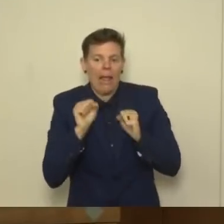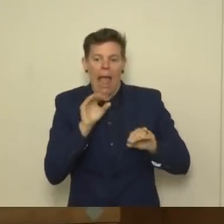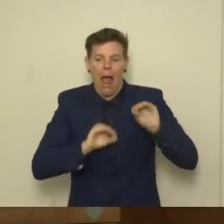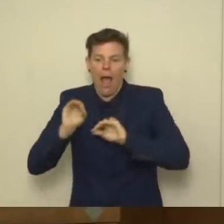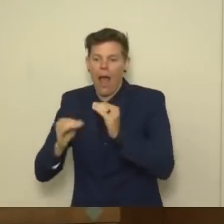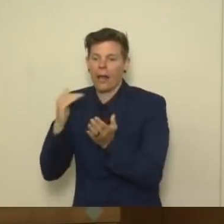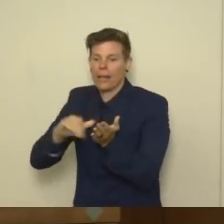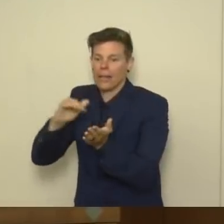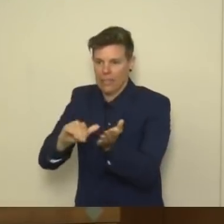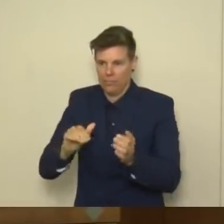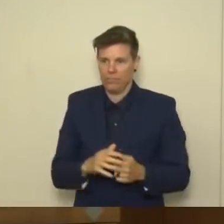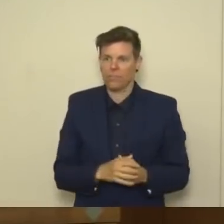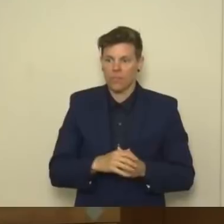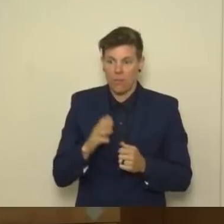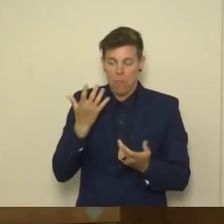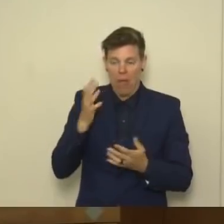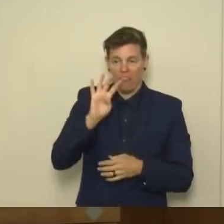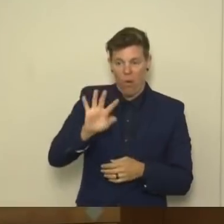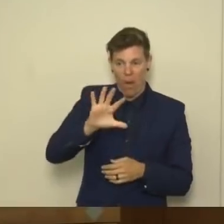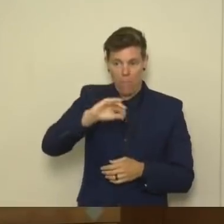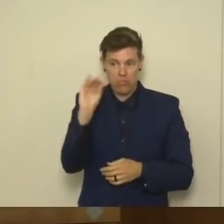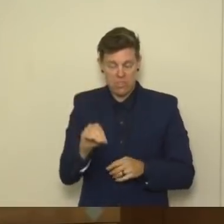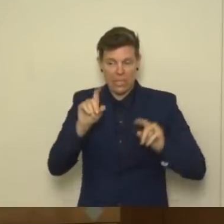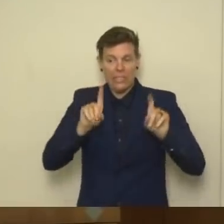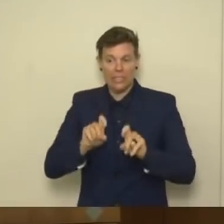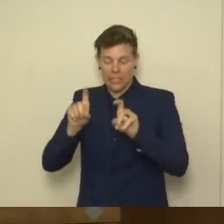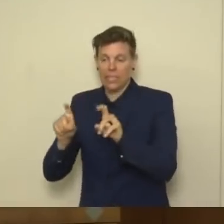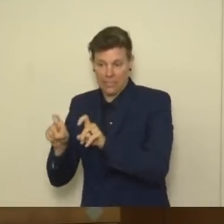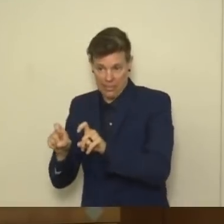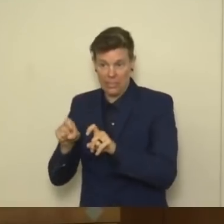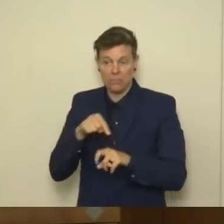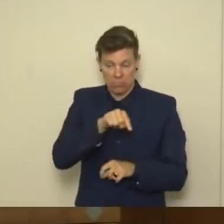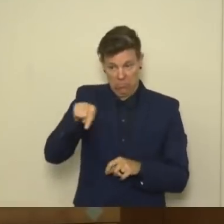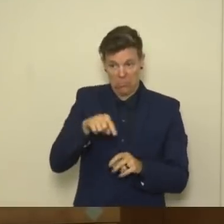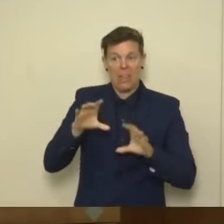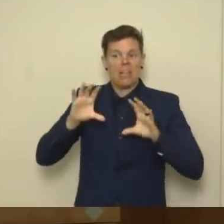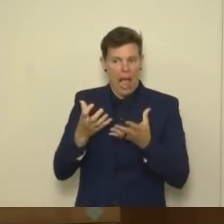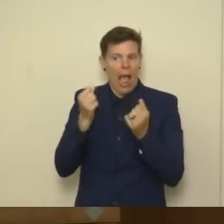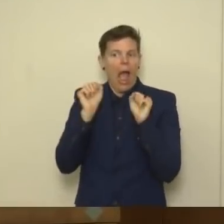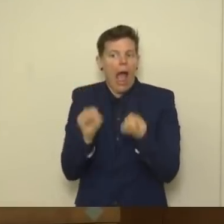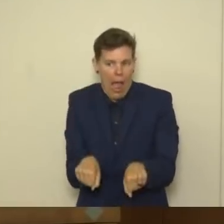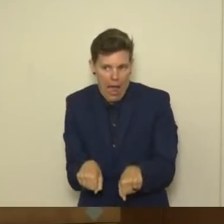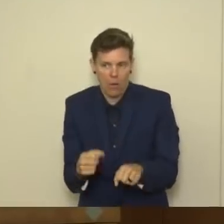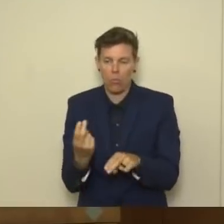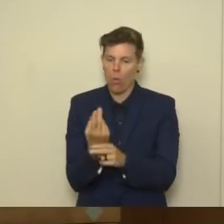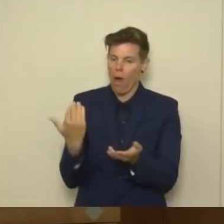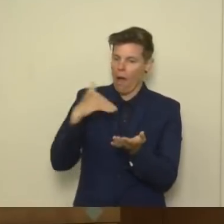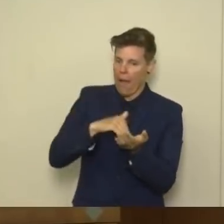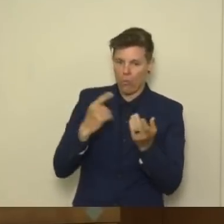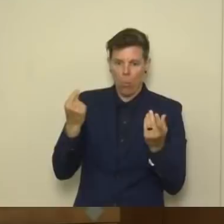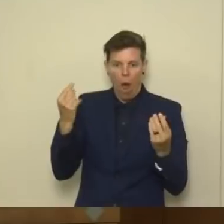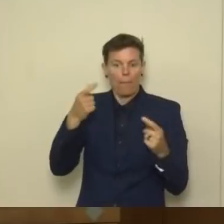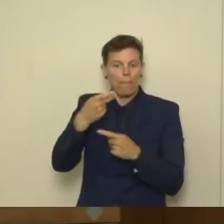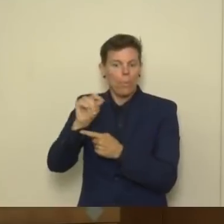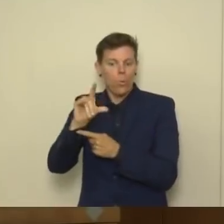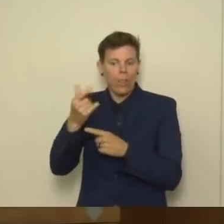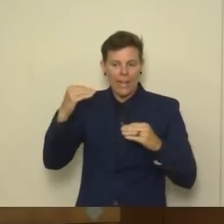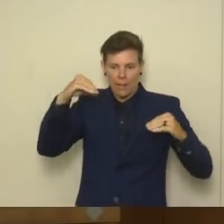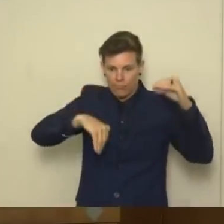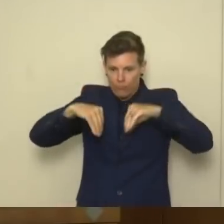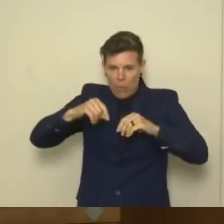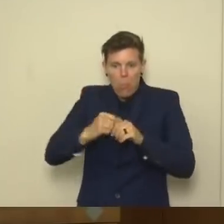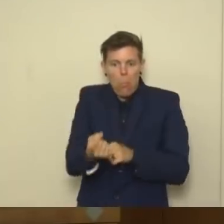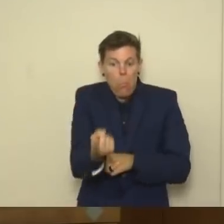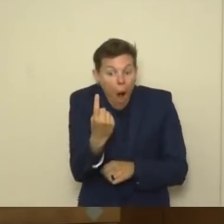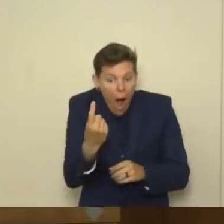45% of the tests that they used to, they can use that volume to do more testing. So I think we're actually making good